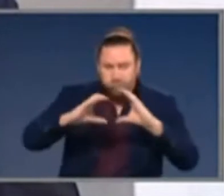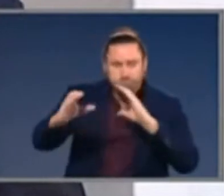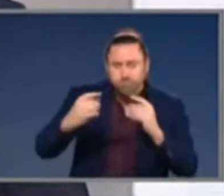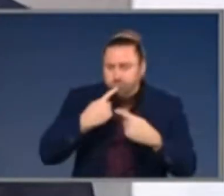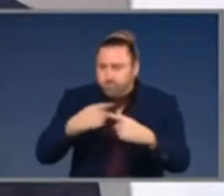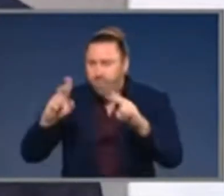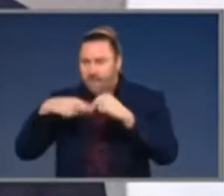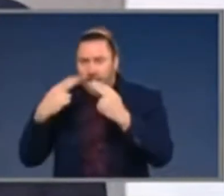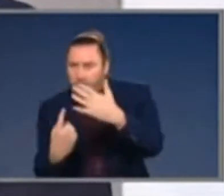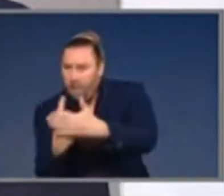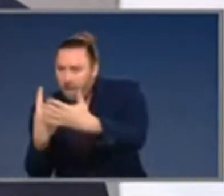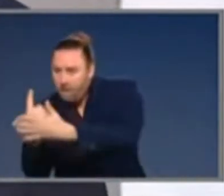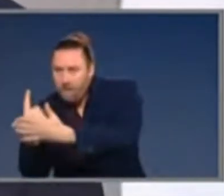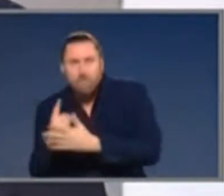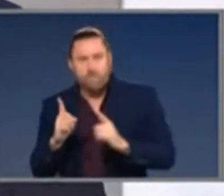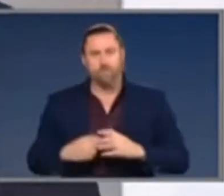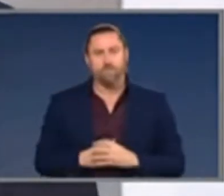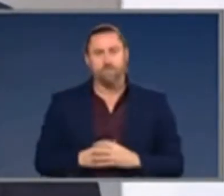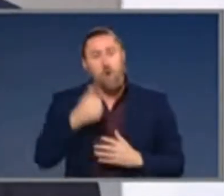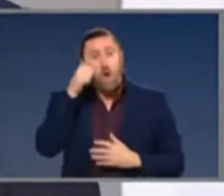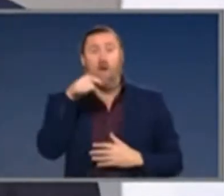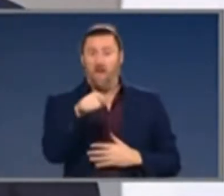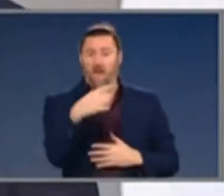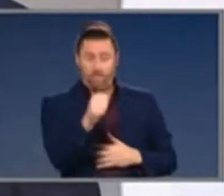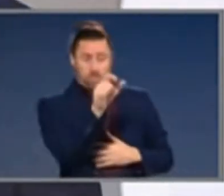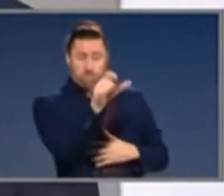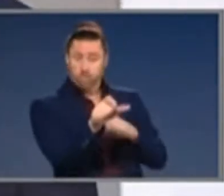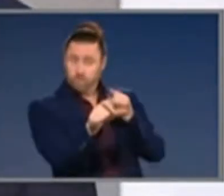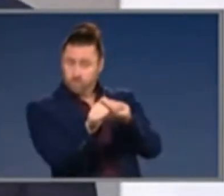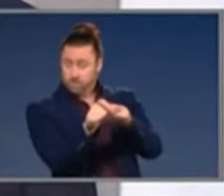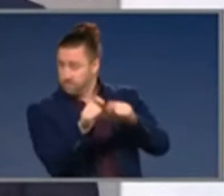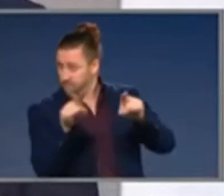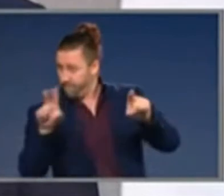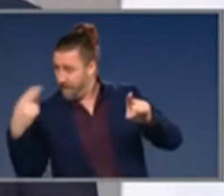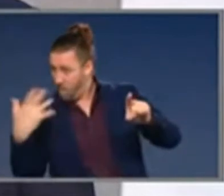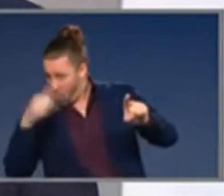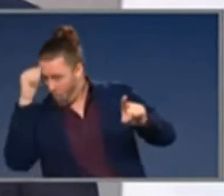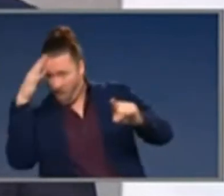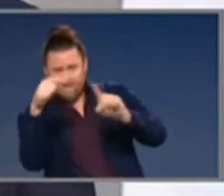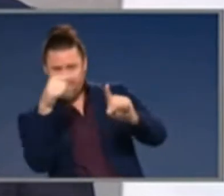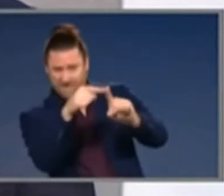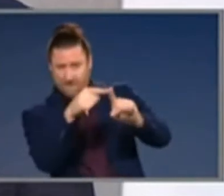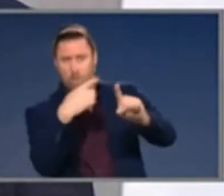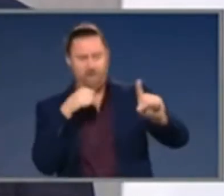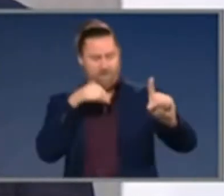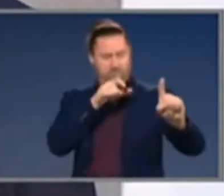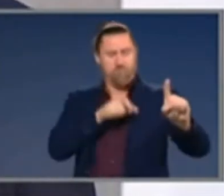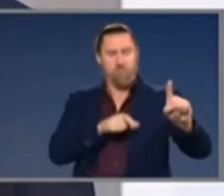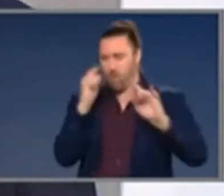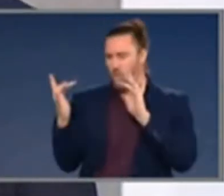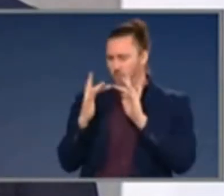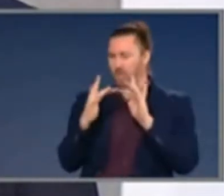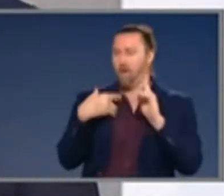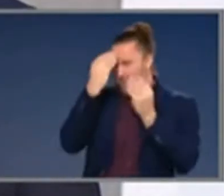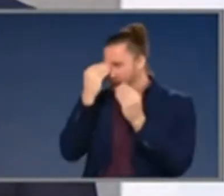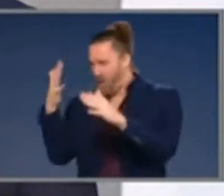know, there will be a principal point of contact for every resident with a family. And today I'm advised that there will be